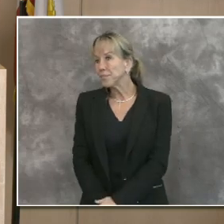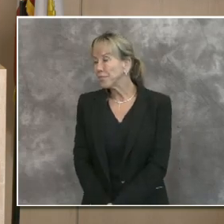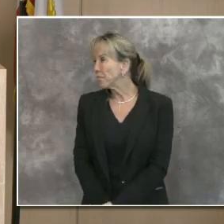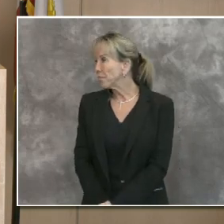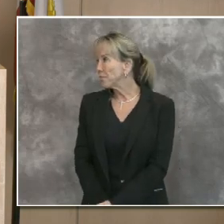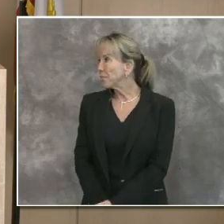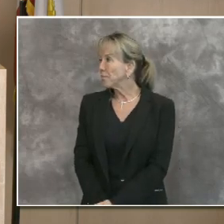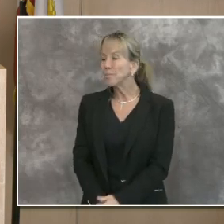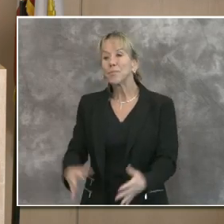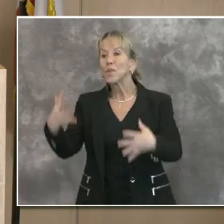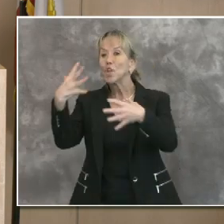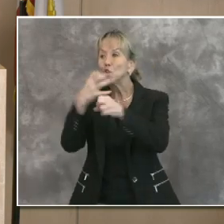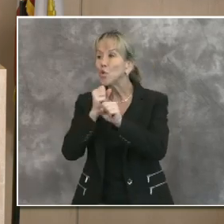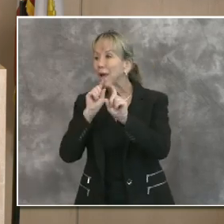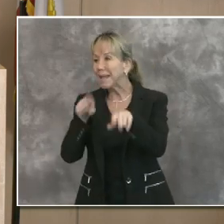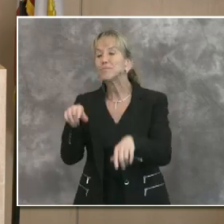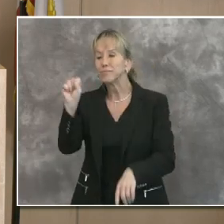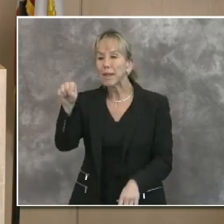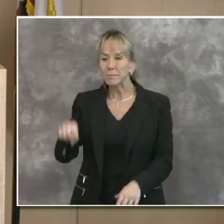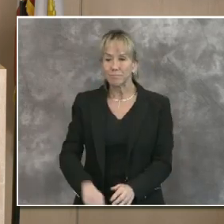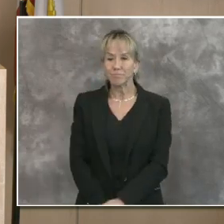But in short answer, yes.